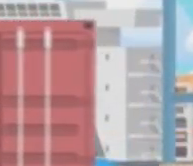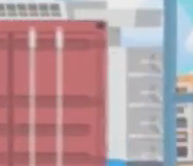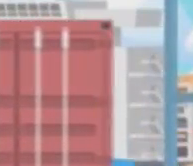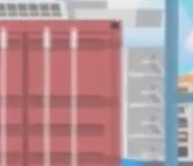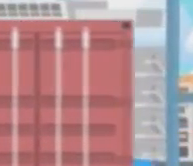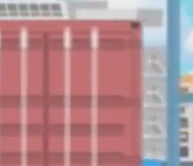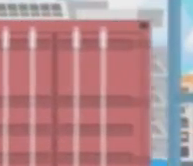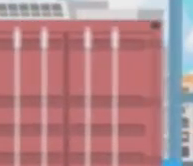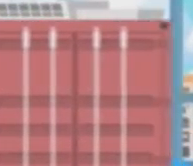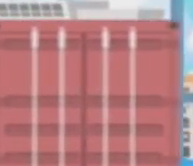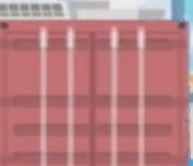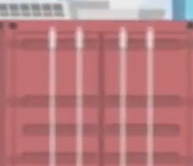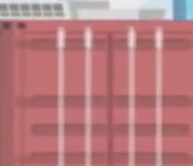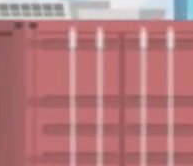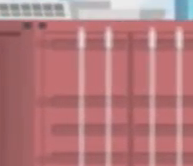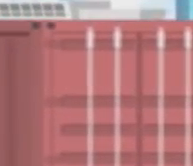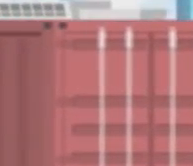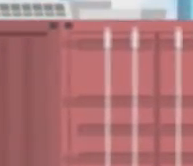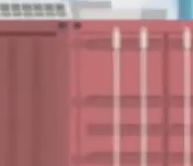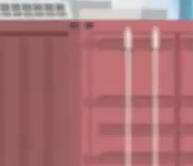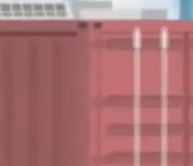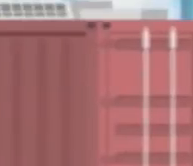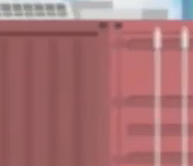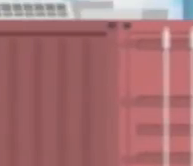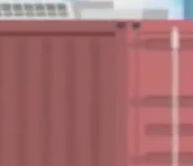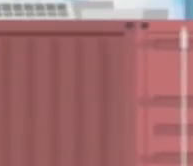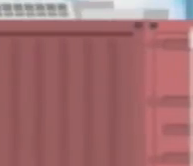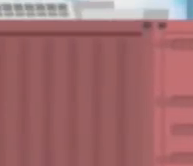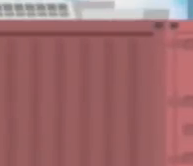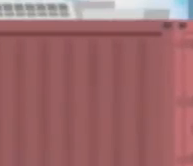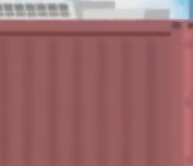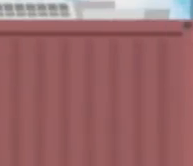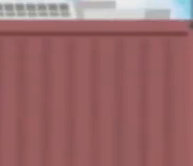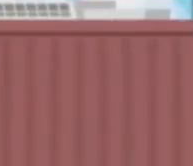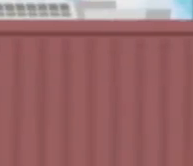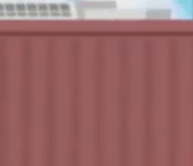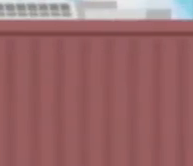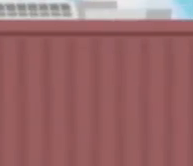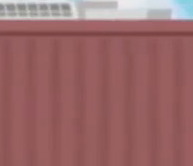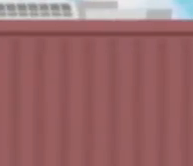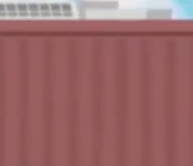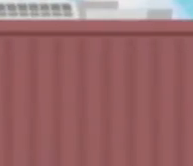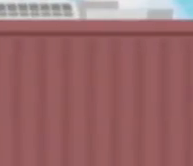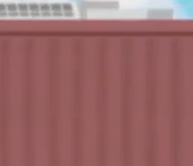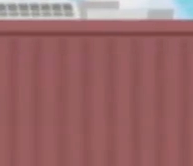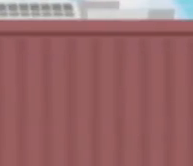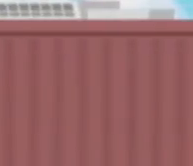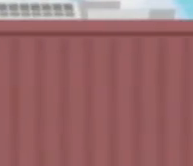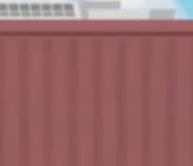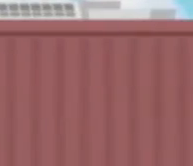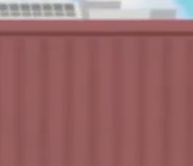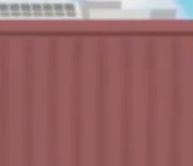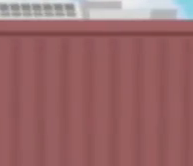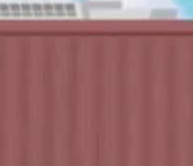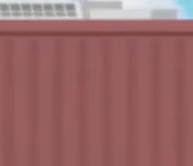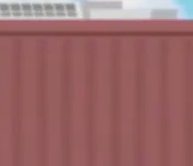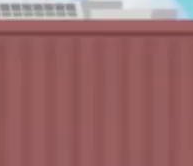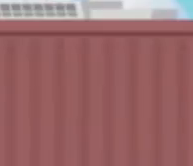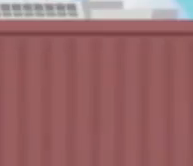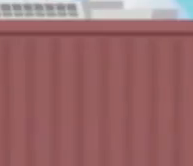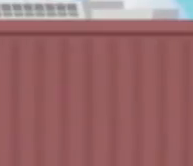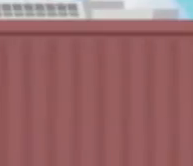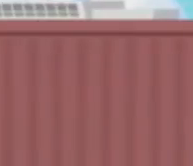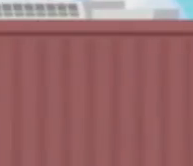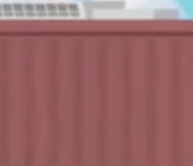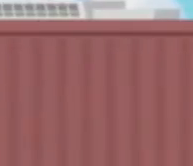we charge, if you want to learn more about the cargo clearance processes for imports and exports, or if you're interested